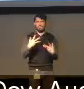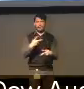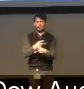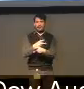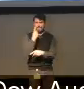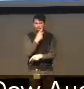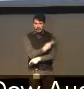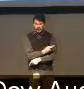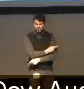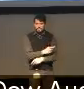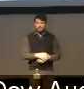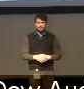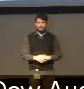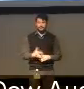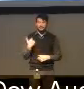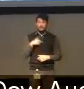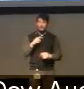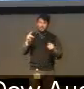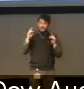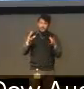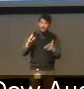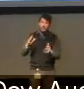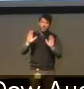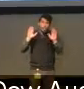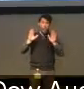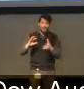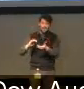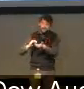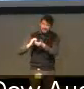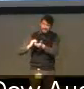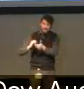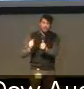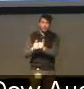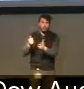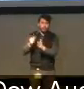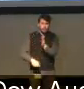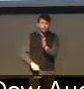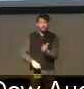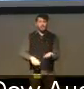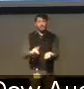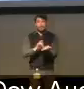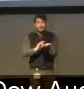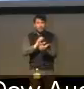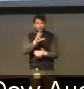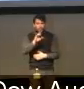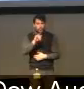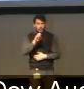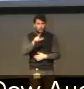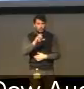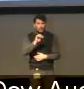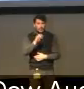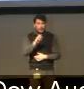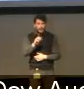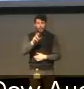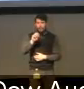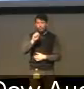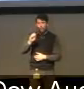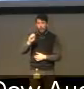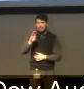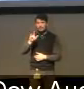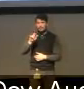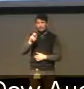really incredible partnership with surgical critical care and medical critical care. Dr. Ross Blank is the director. I'm the associate